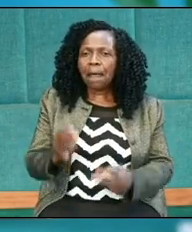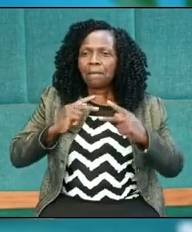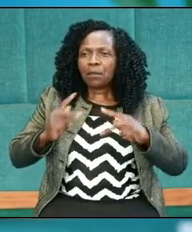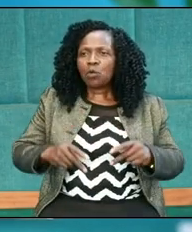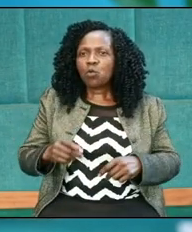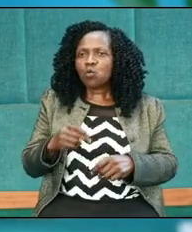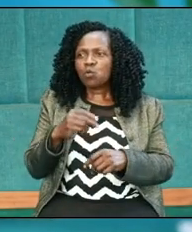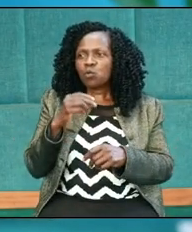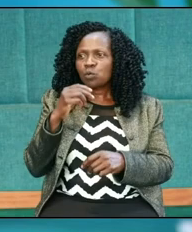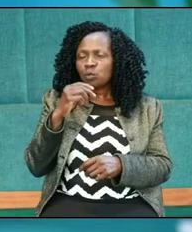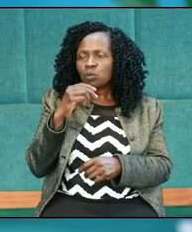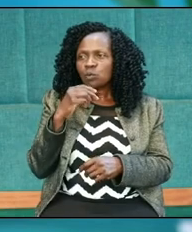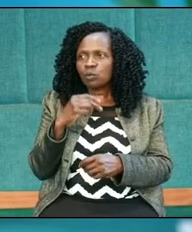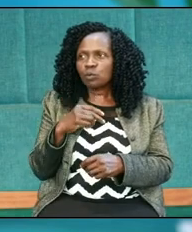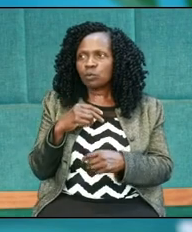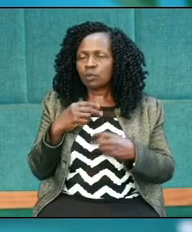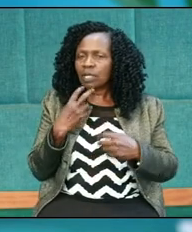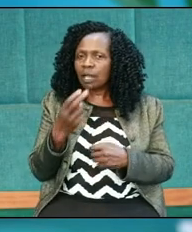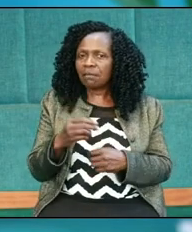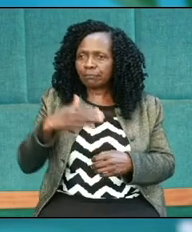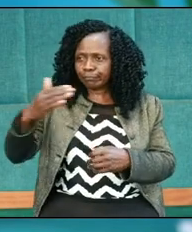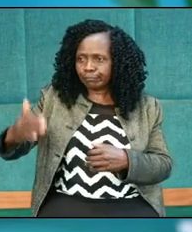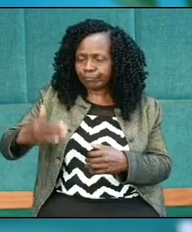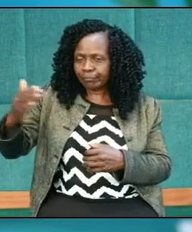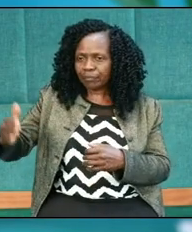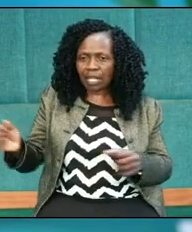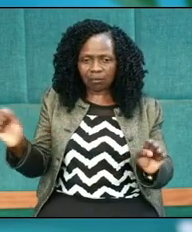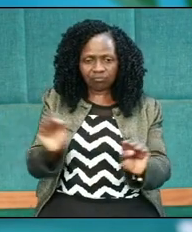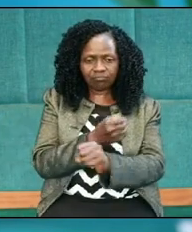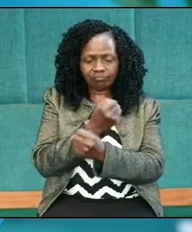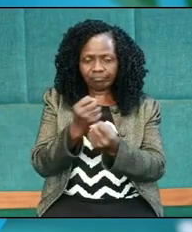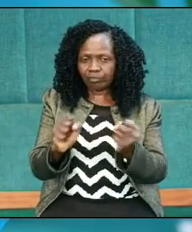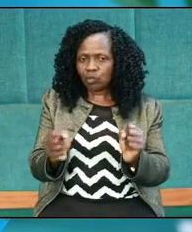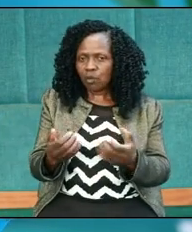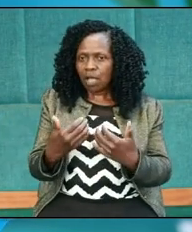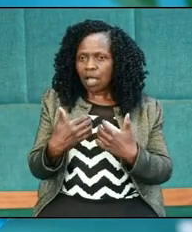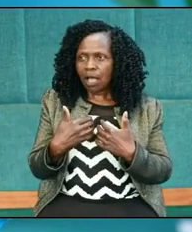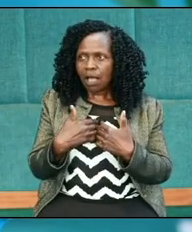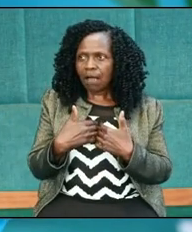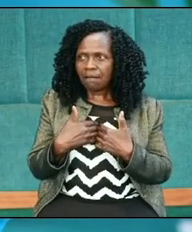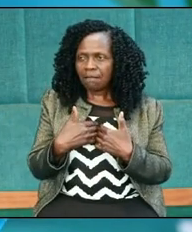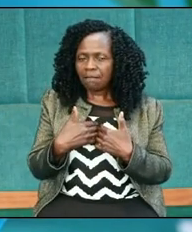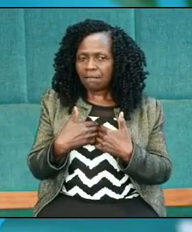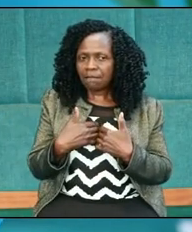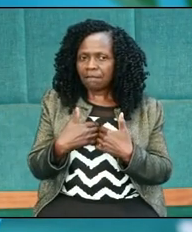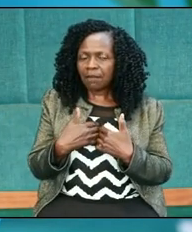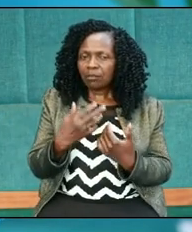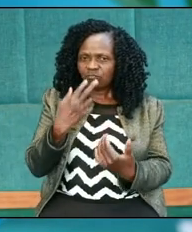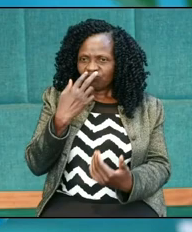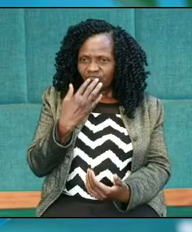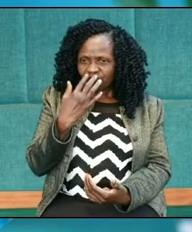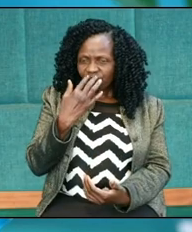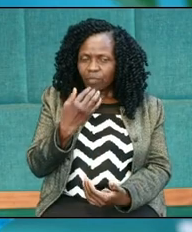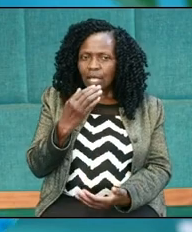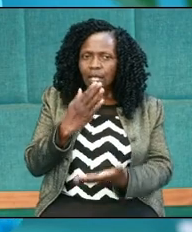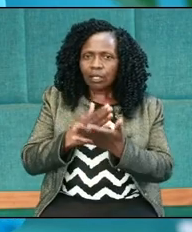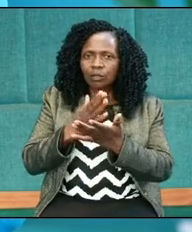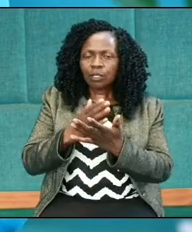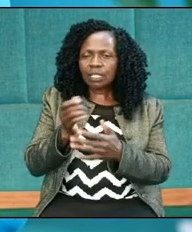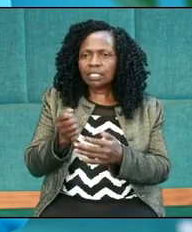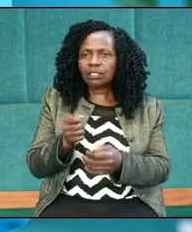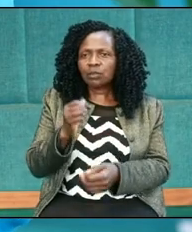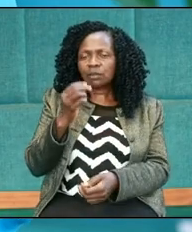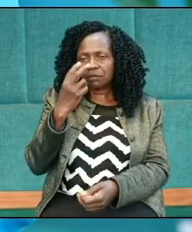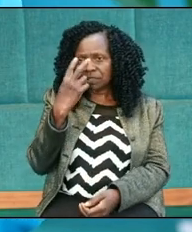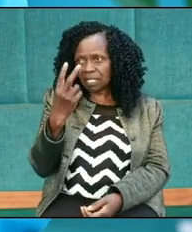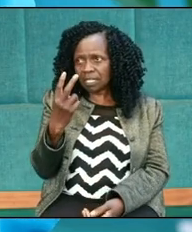often and who are always cheerful, it is very, very difficult for them to even contract things like common cold. And I am sure you have seen